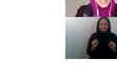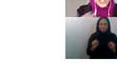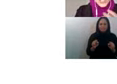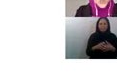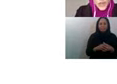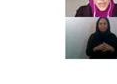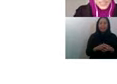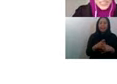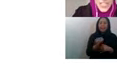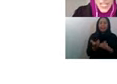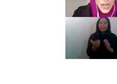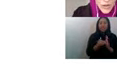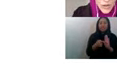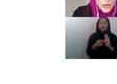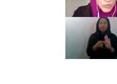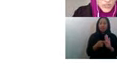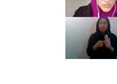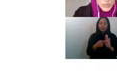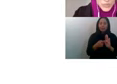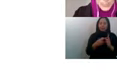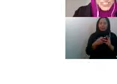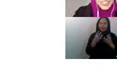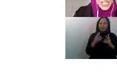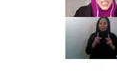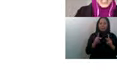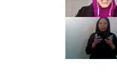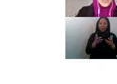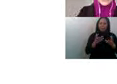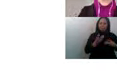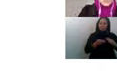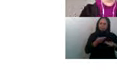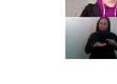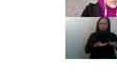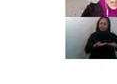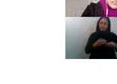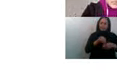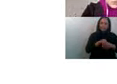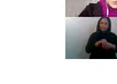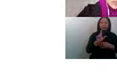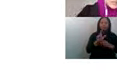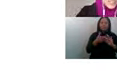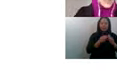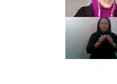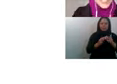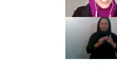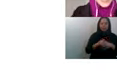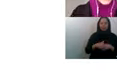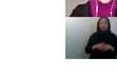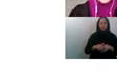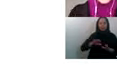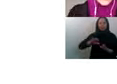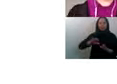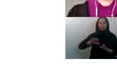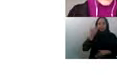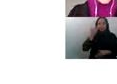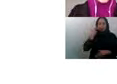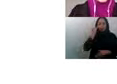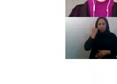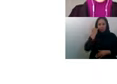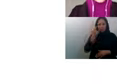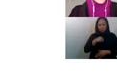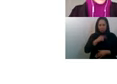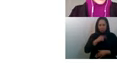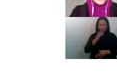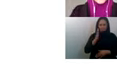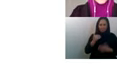showcases that generosity of the Muslim community. Now, I don't know if we'll have time to get into specific